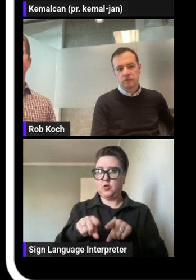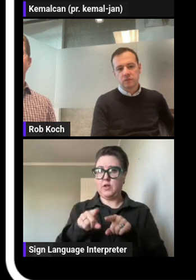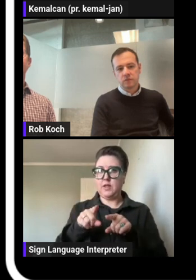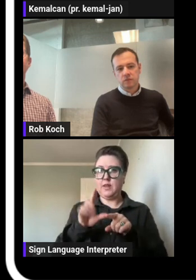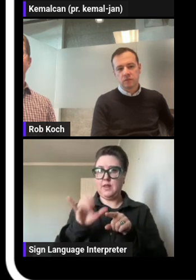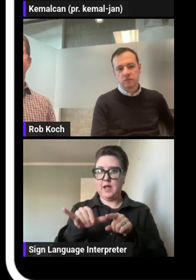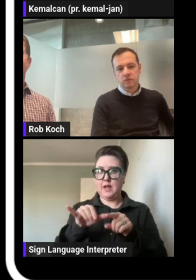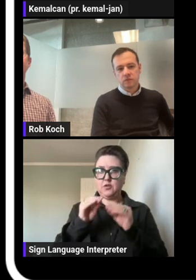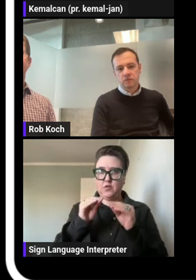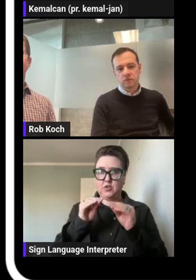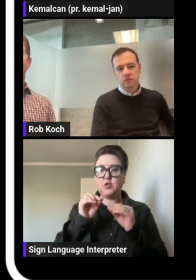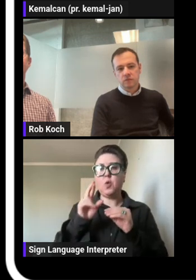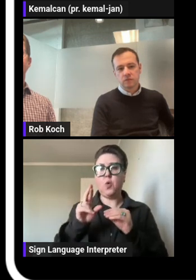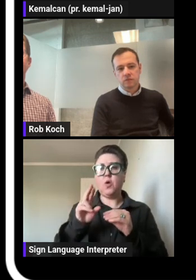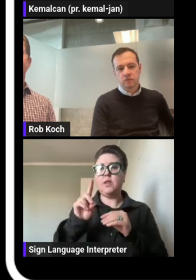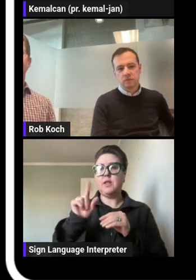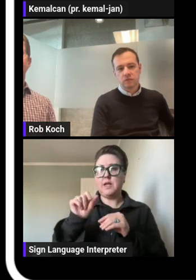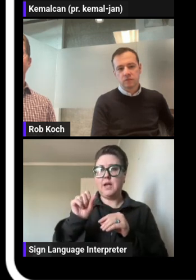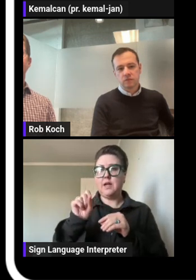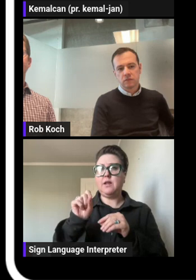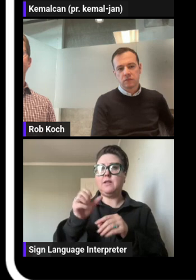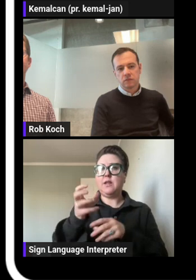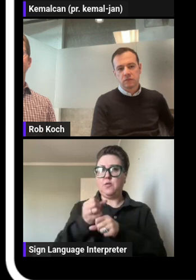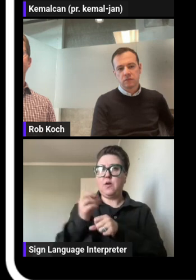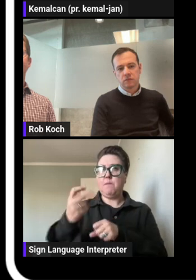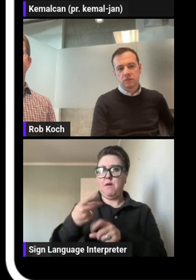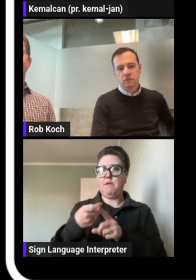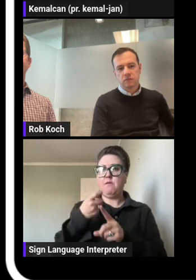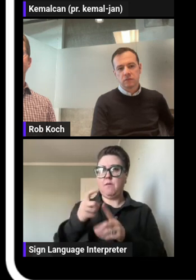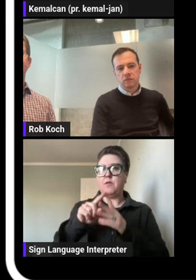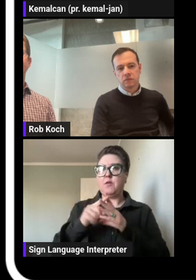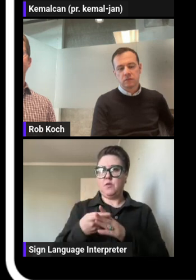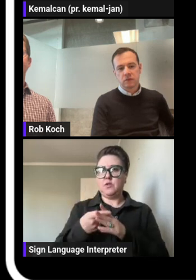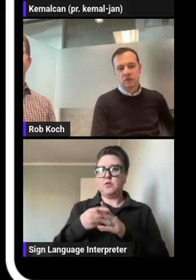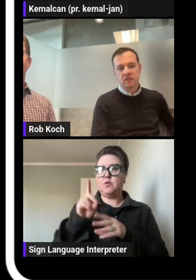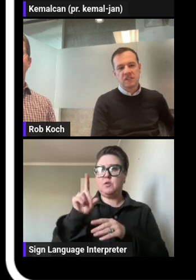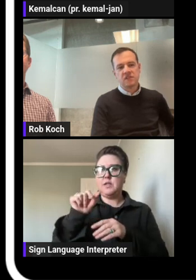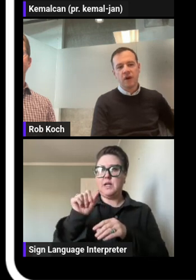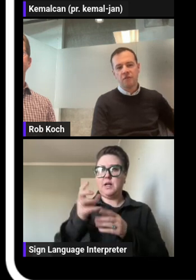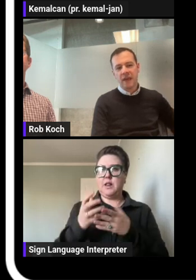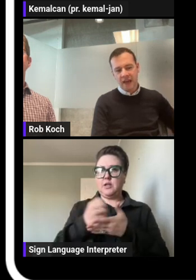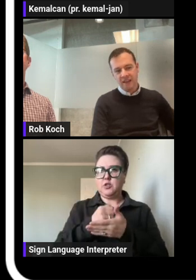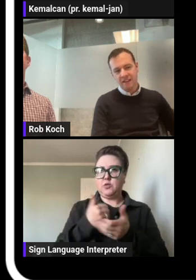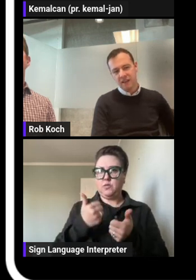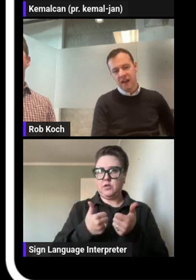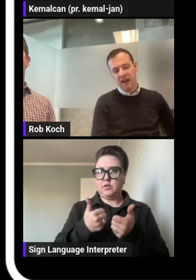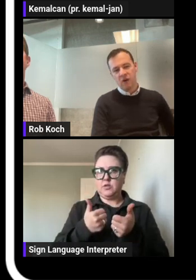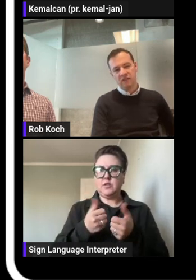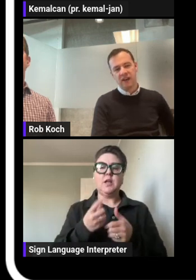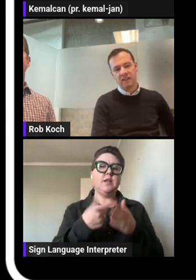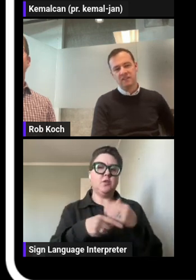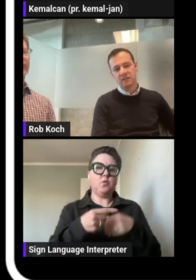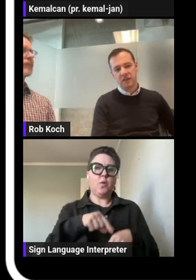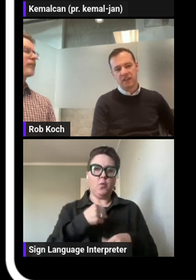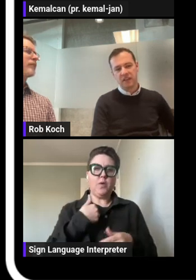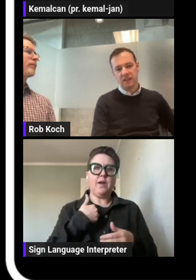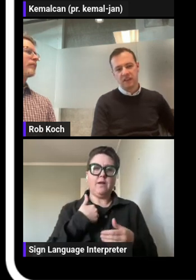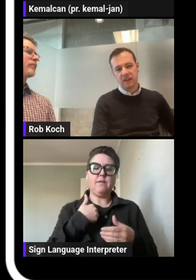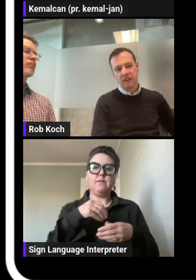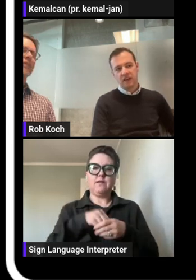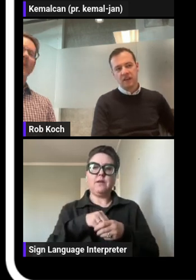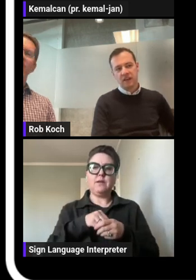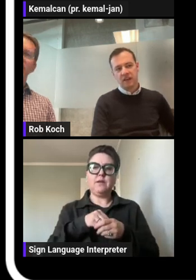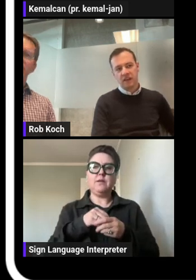just the data that you got back was the data that you got back from your original data collection? This is what we had on the hand in the